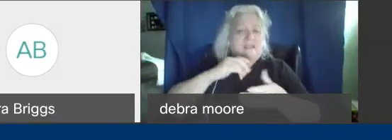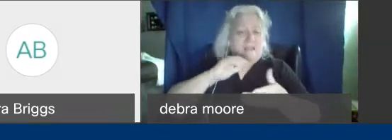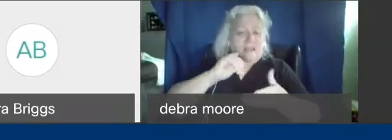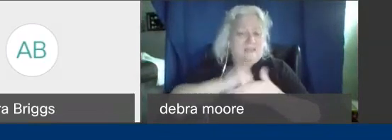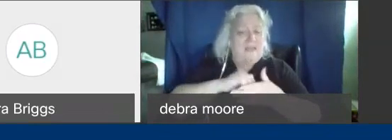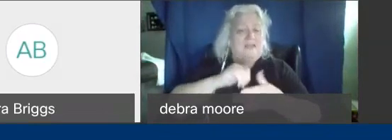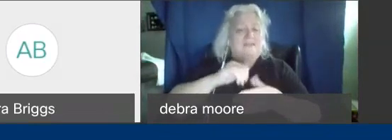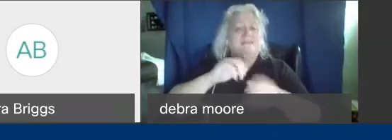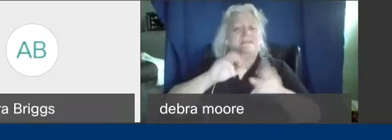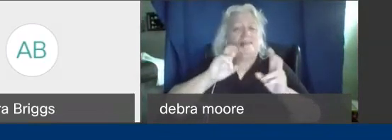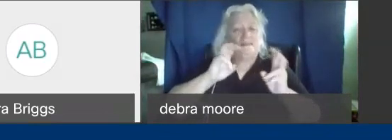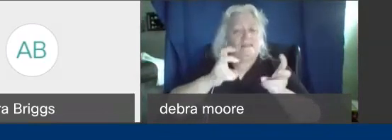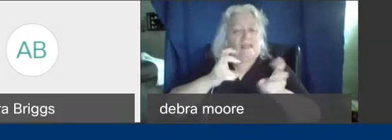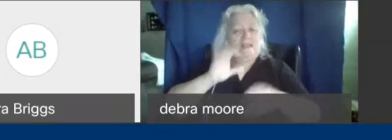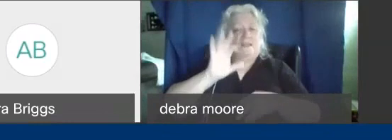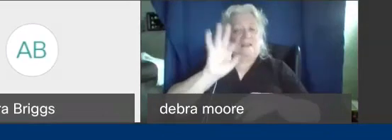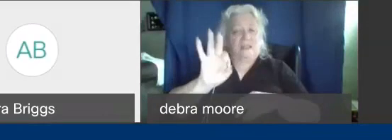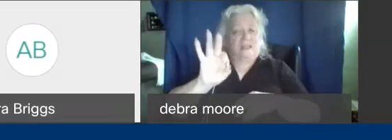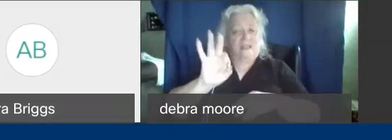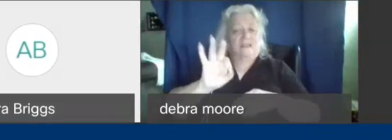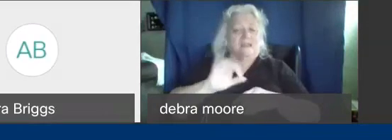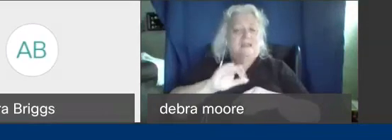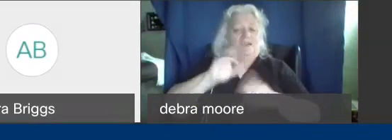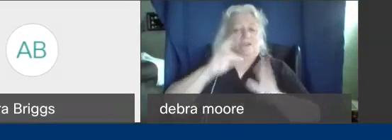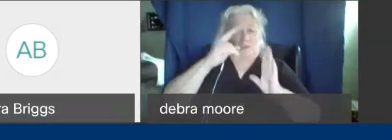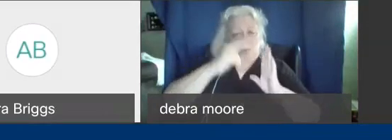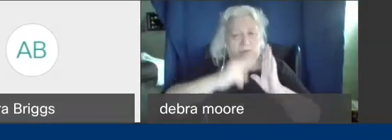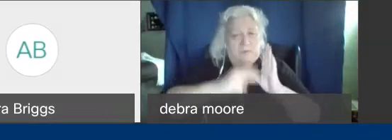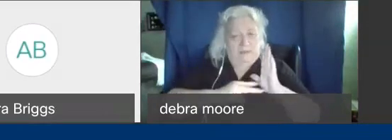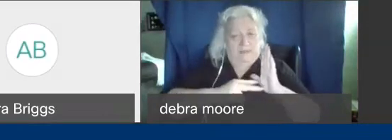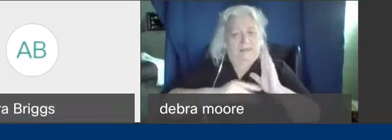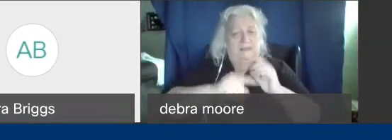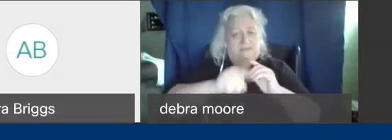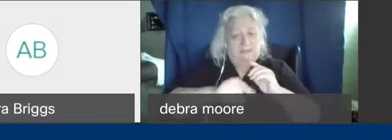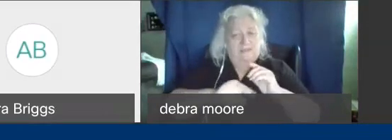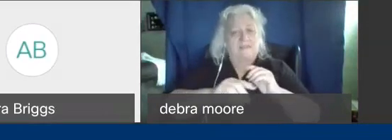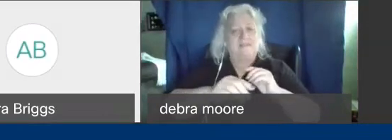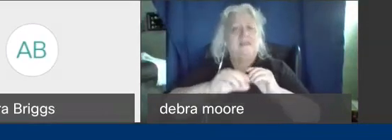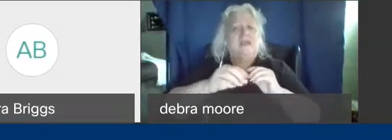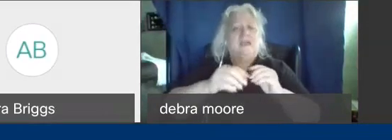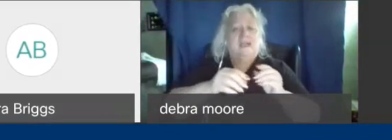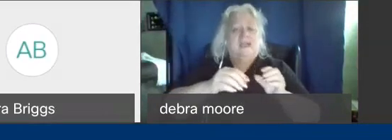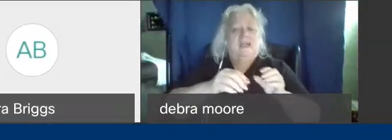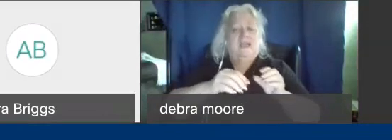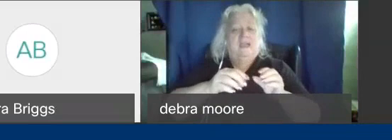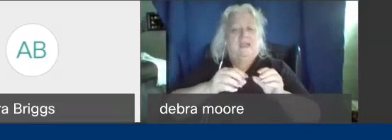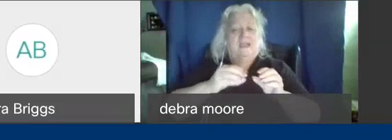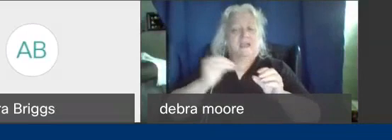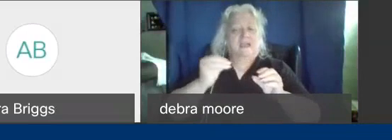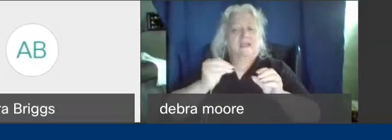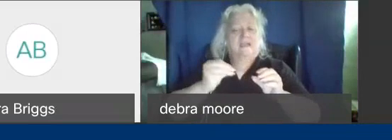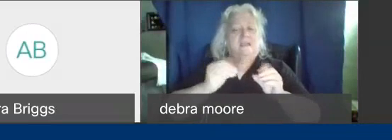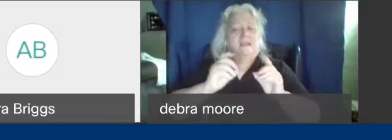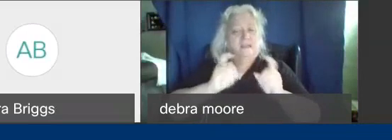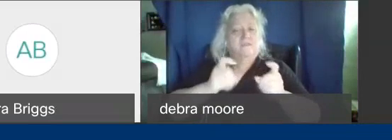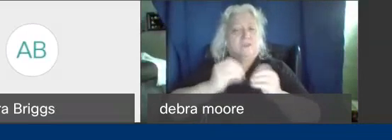full section on sexual misconduct, you can go to the link provided on this slide, and that'll talk a